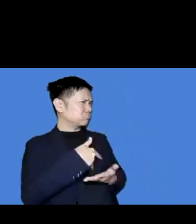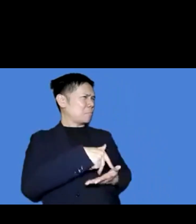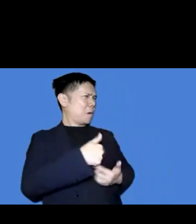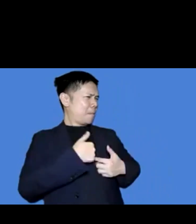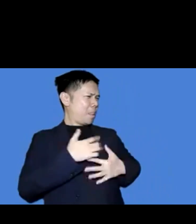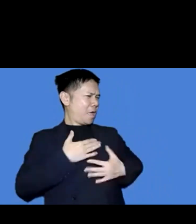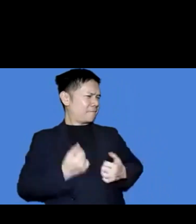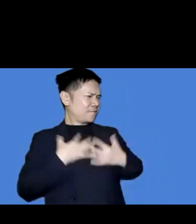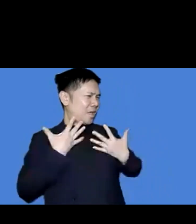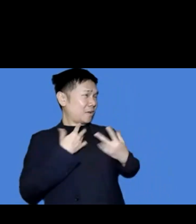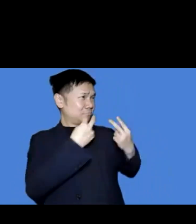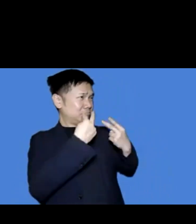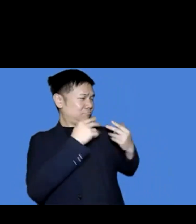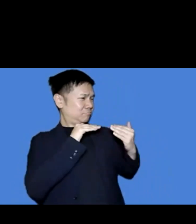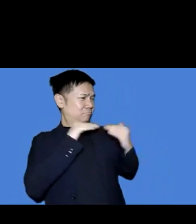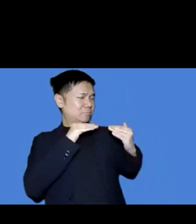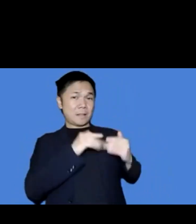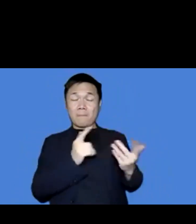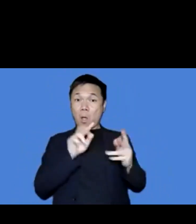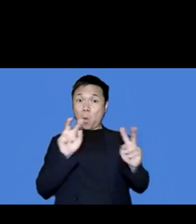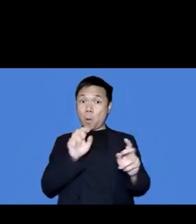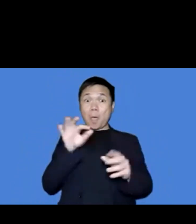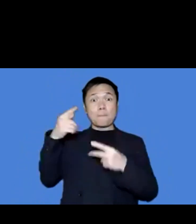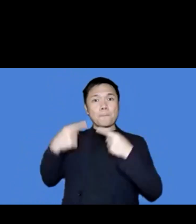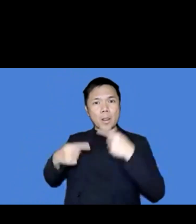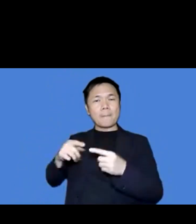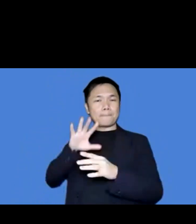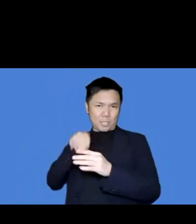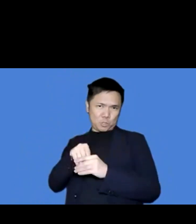my take is for political participation and followed by